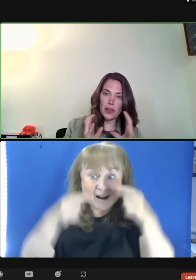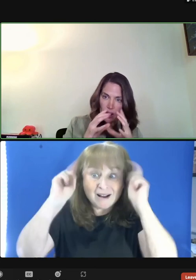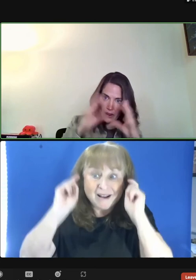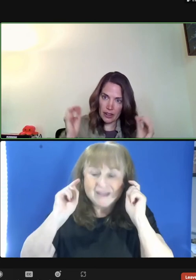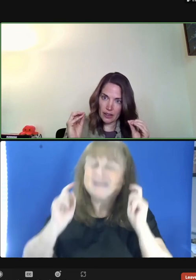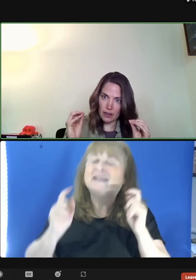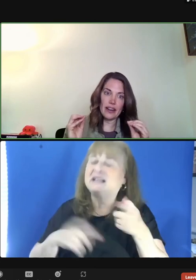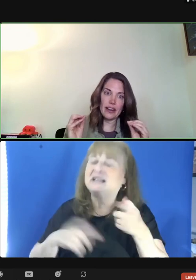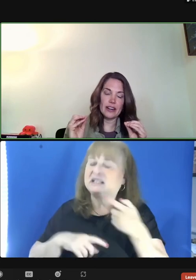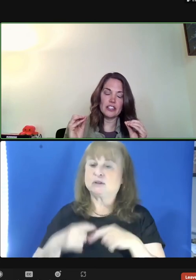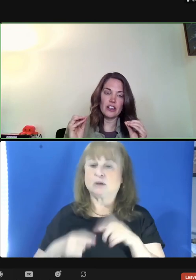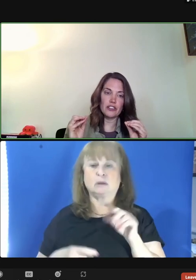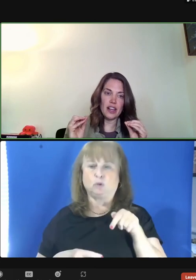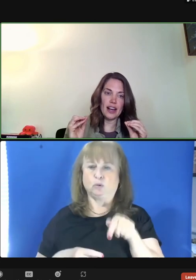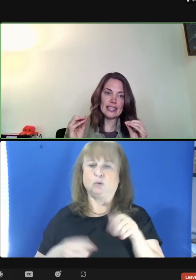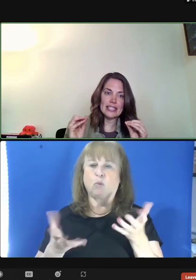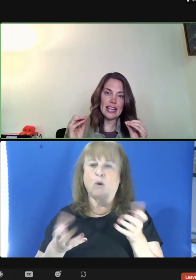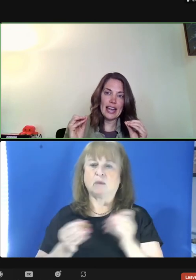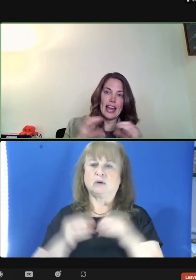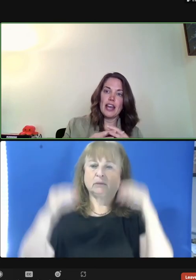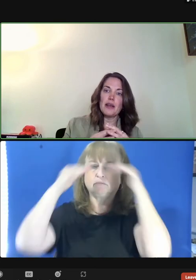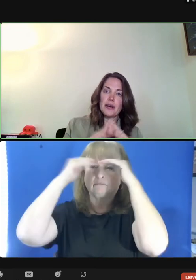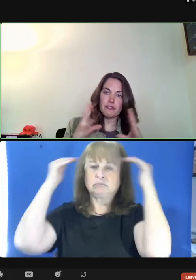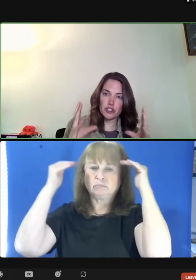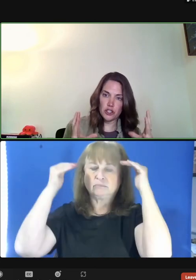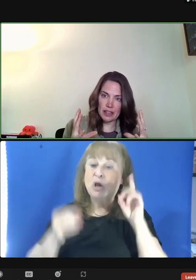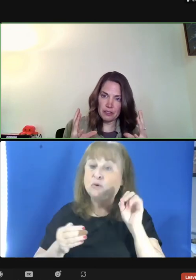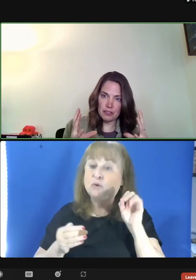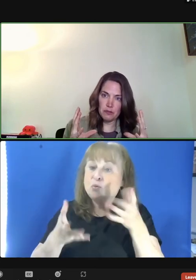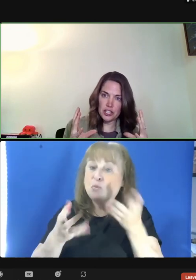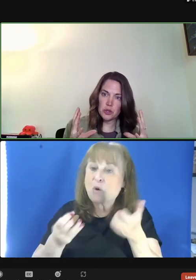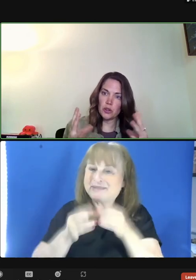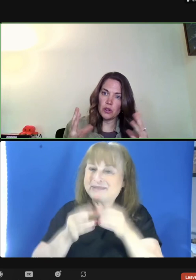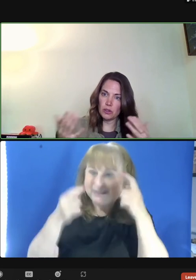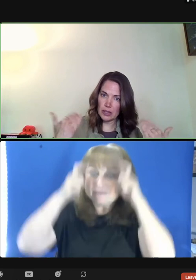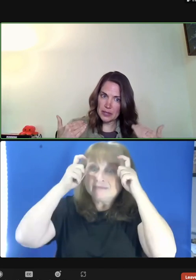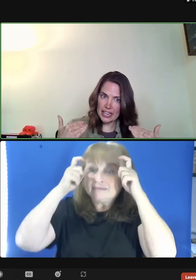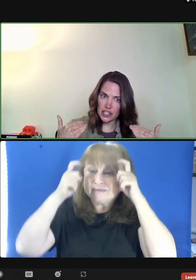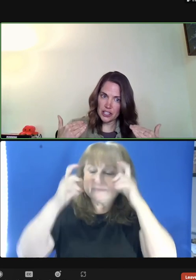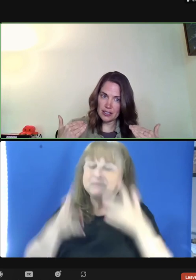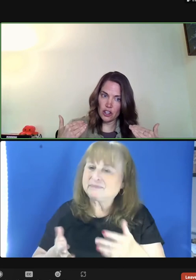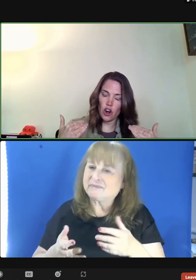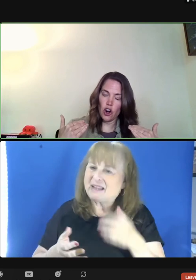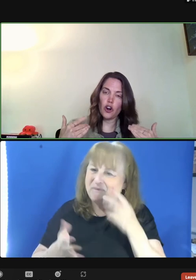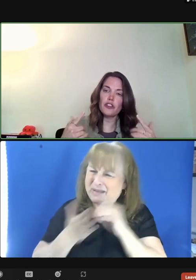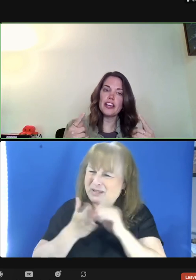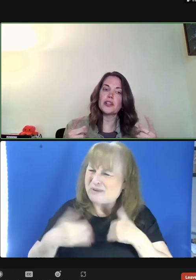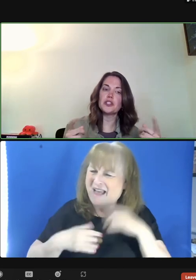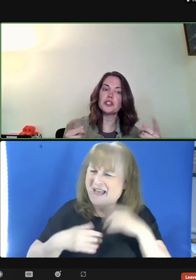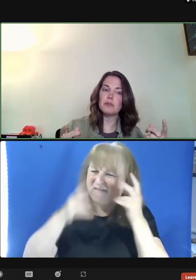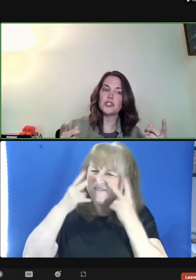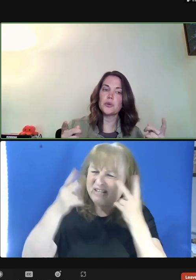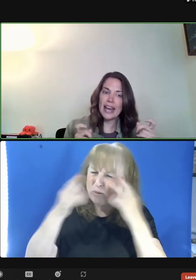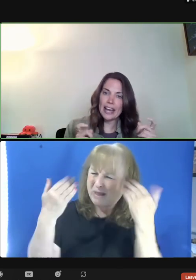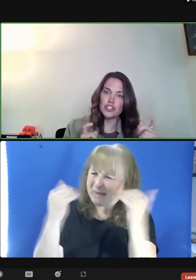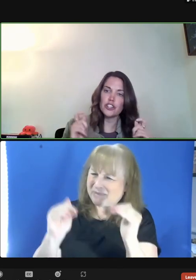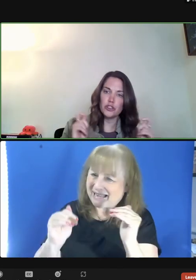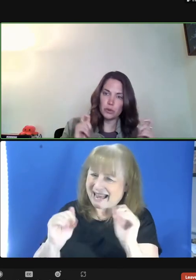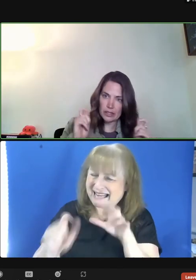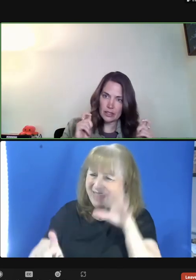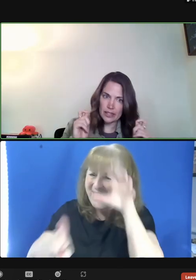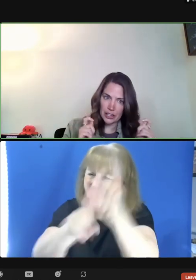question without any other signs. But if our students have some visual limitations, are they going to be able